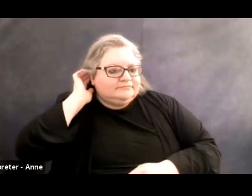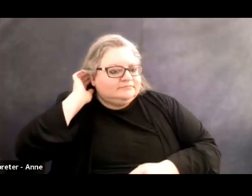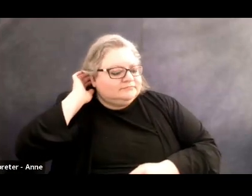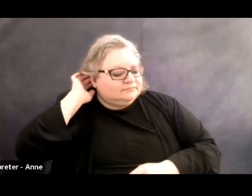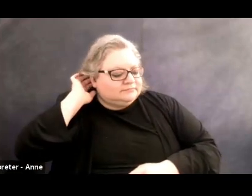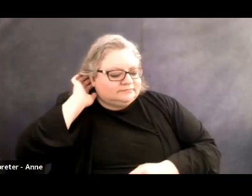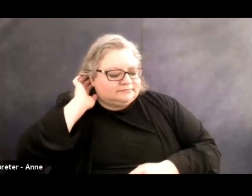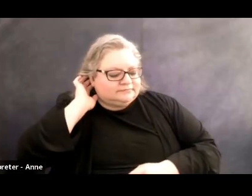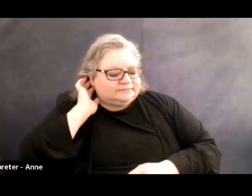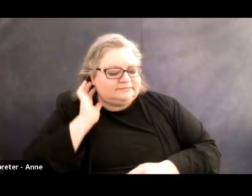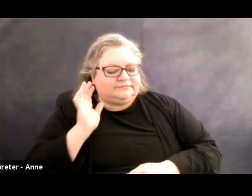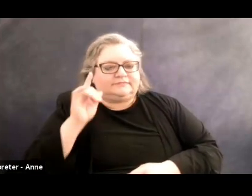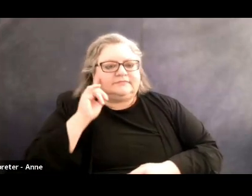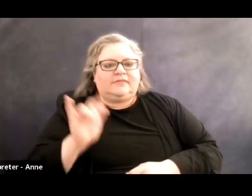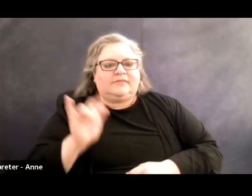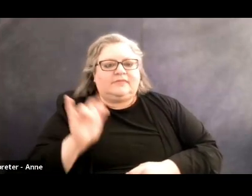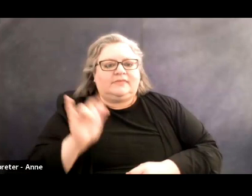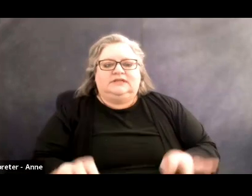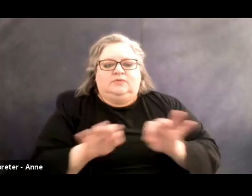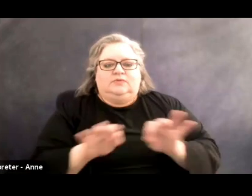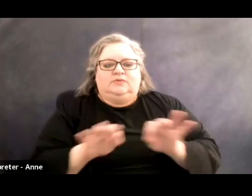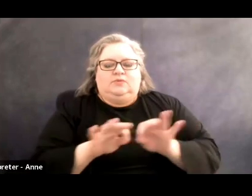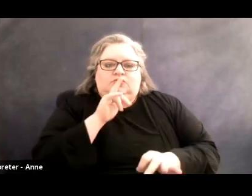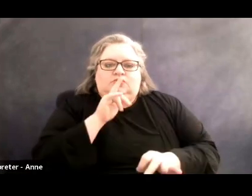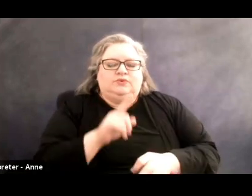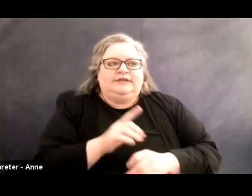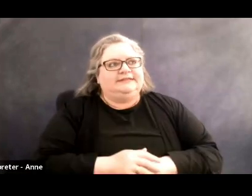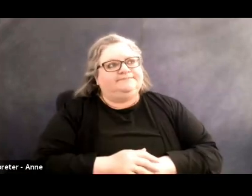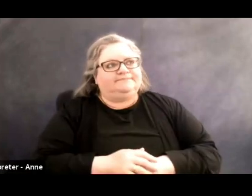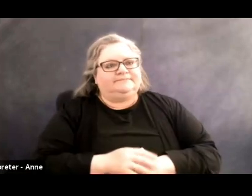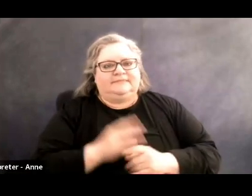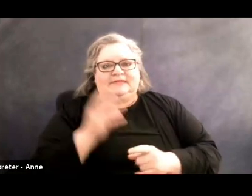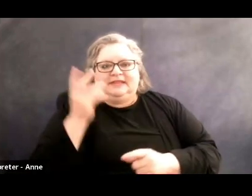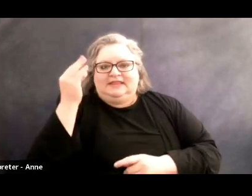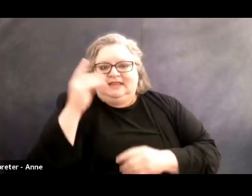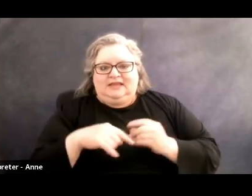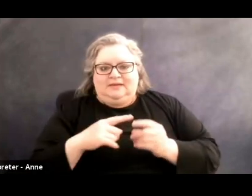I think it's also important to really think about